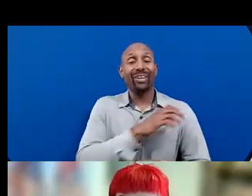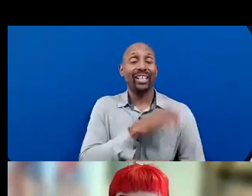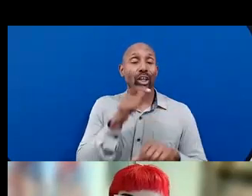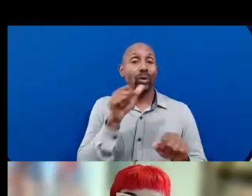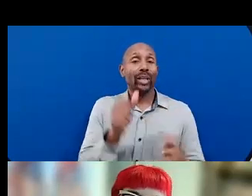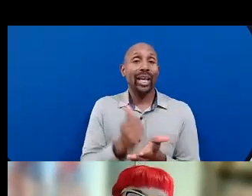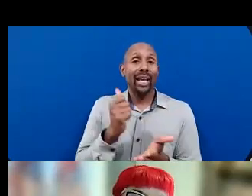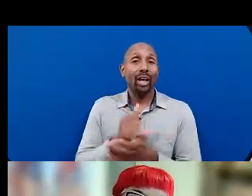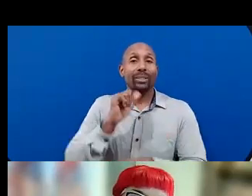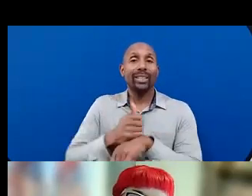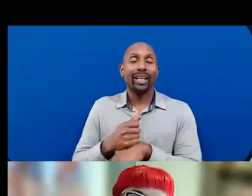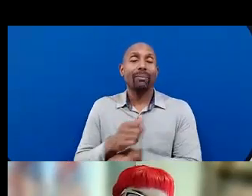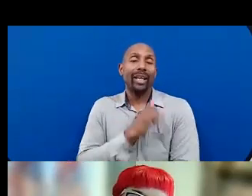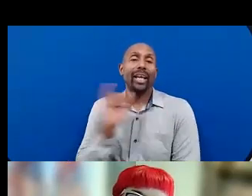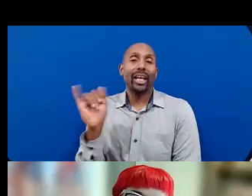And